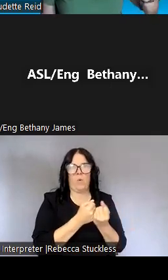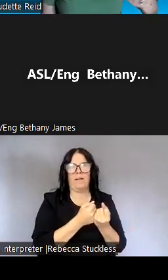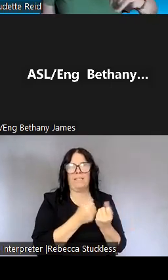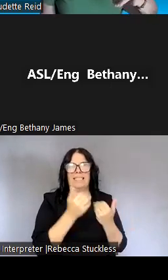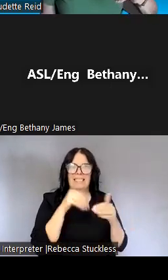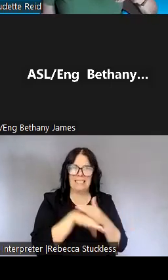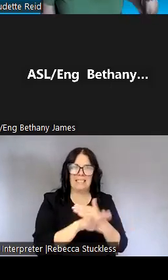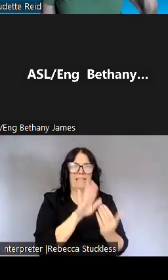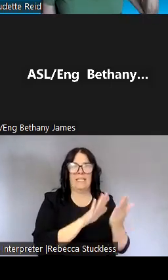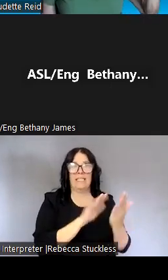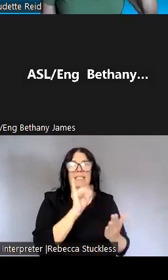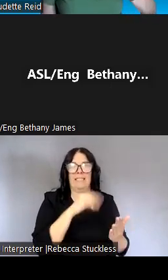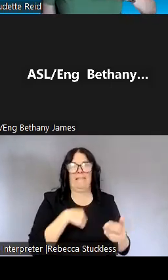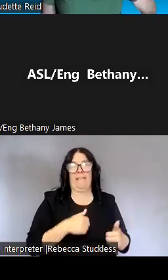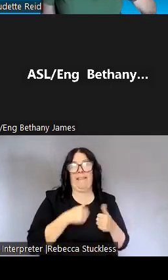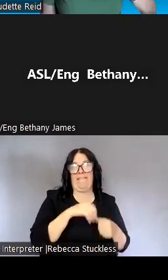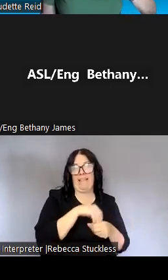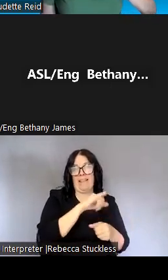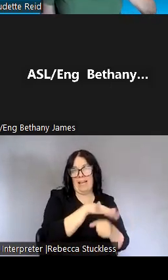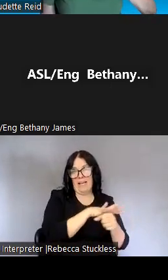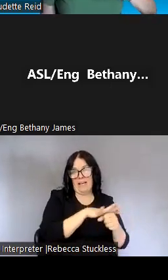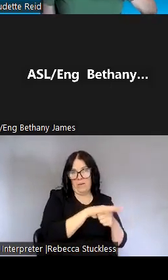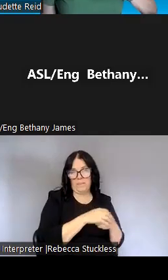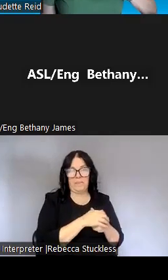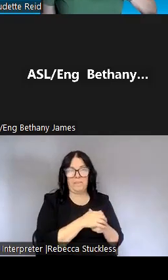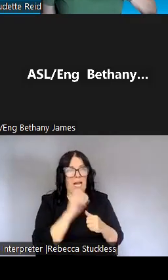face if you happen to be close to one of the Apple stores.